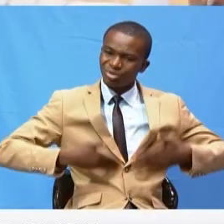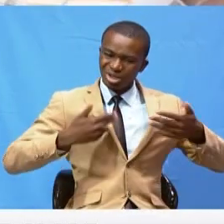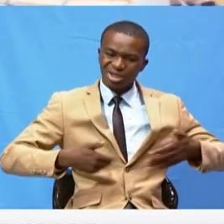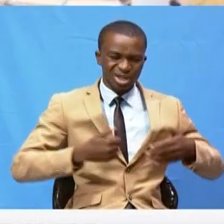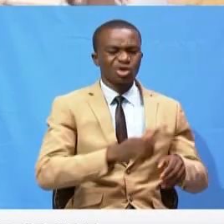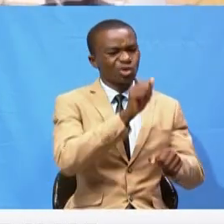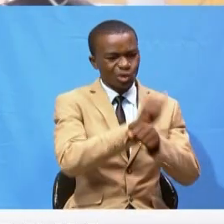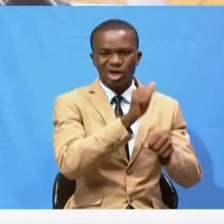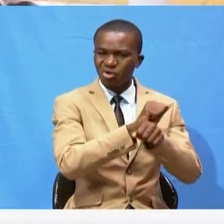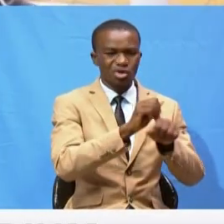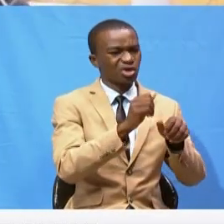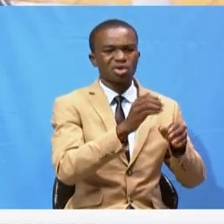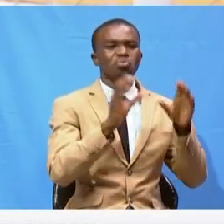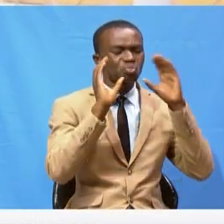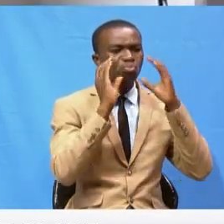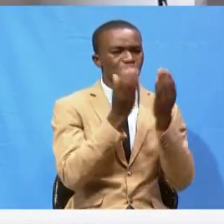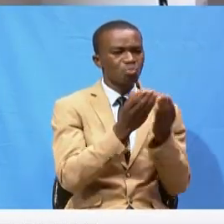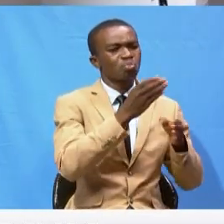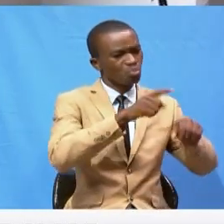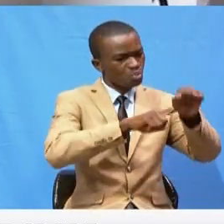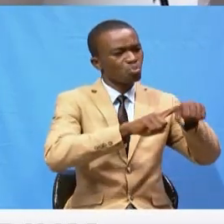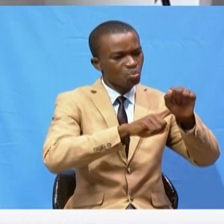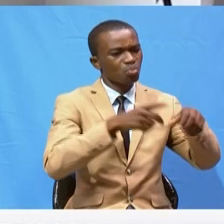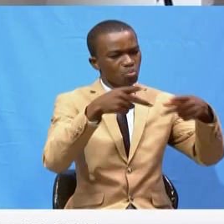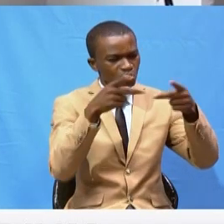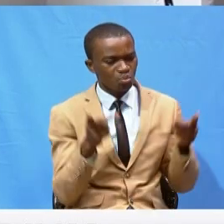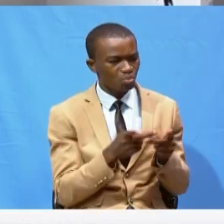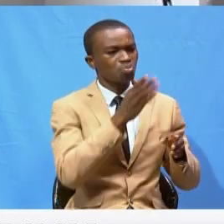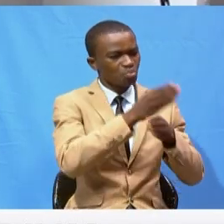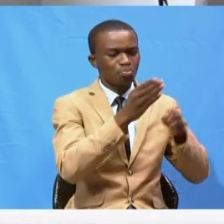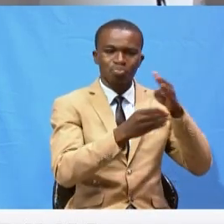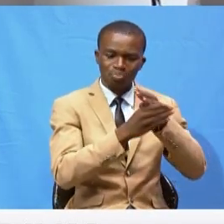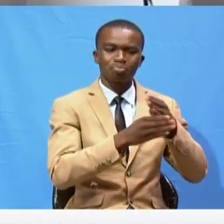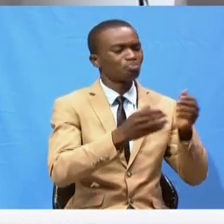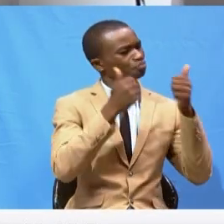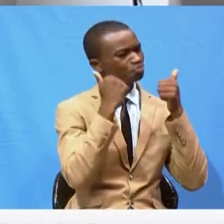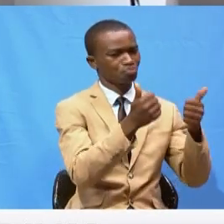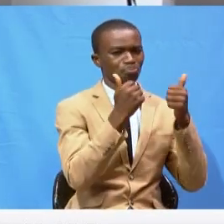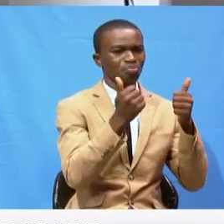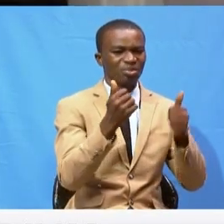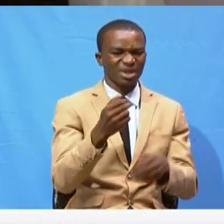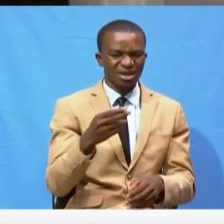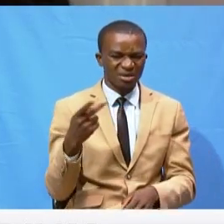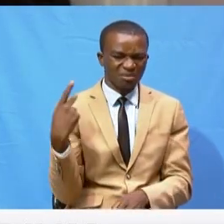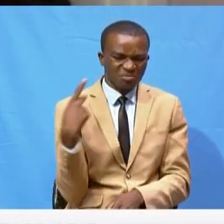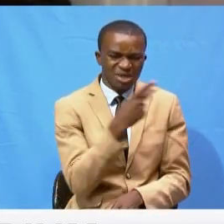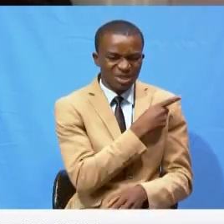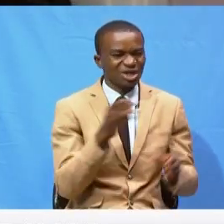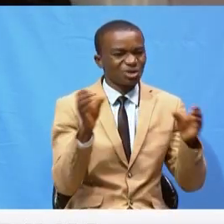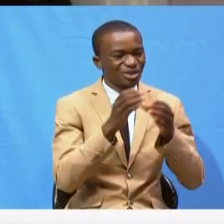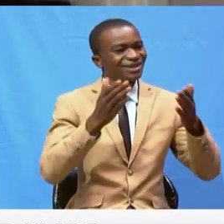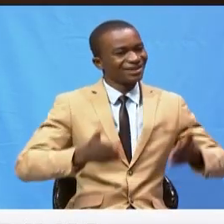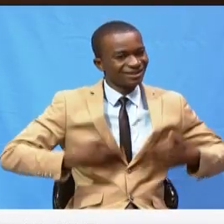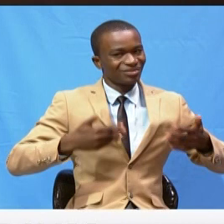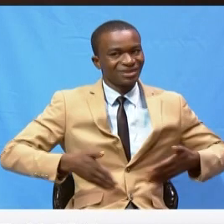works undertaken at the facility. I think we can do better by sourcing for extra funds to ensure that the dressing